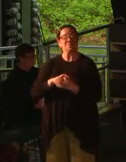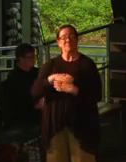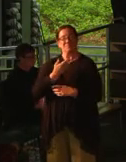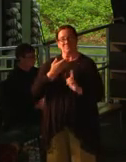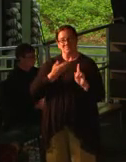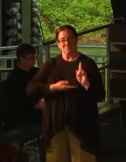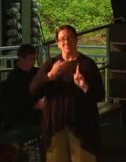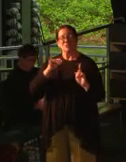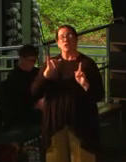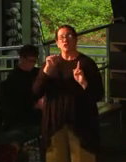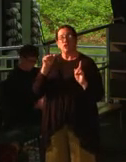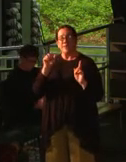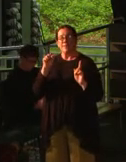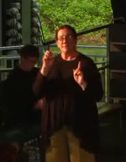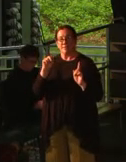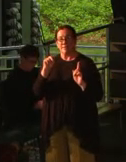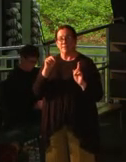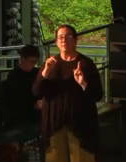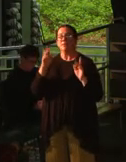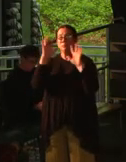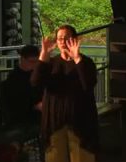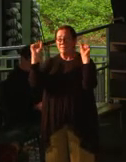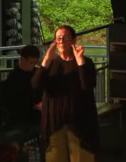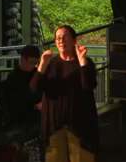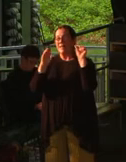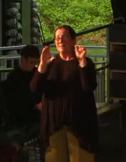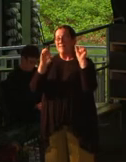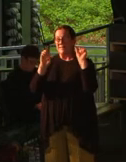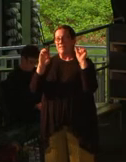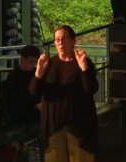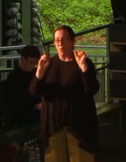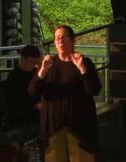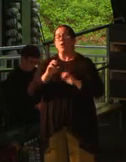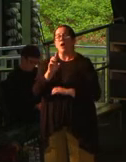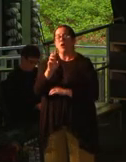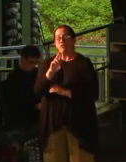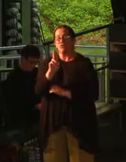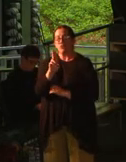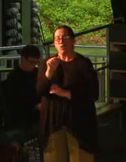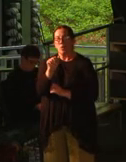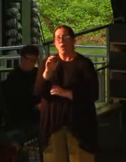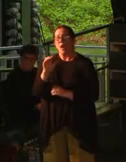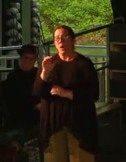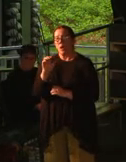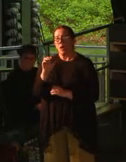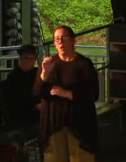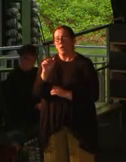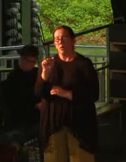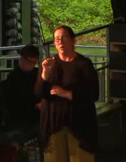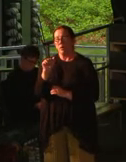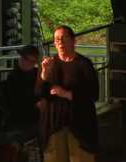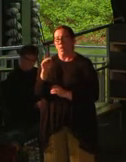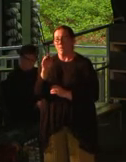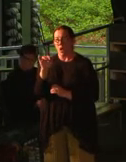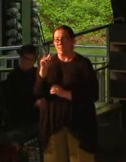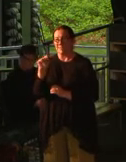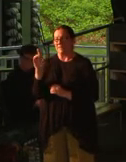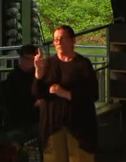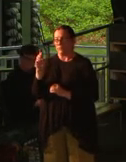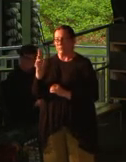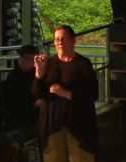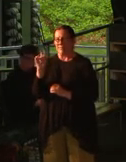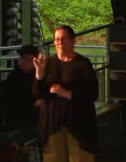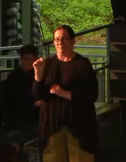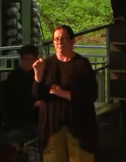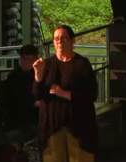Jason is the president and CEO of Rua Dumont Audet Insurance, with offices in Fall River,